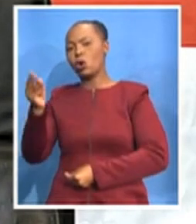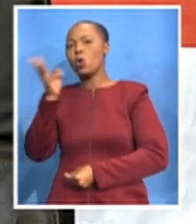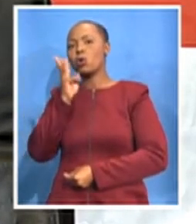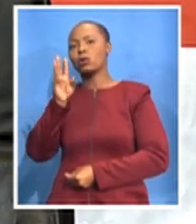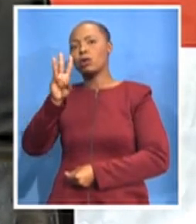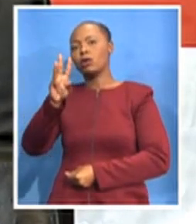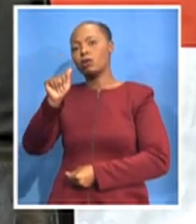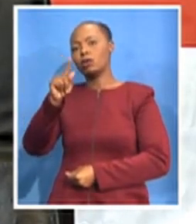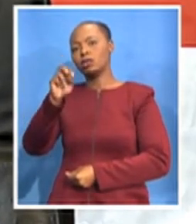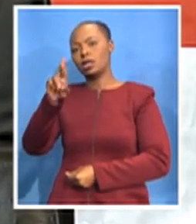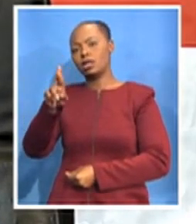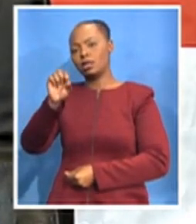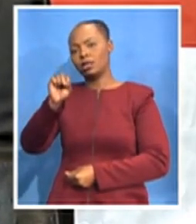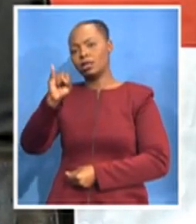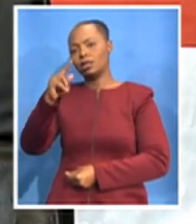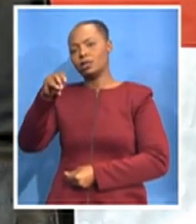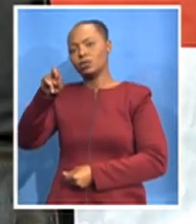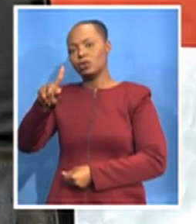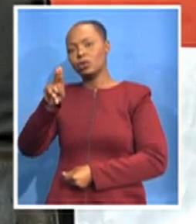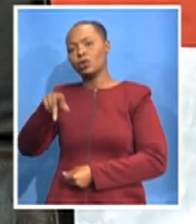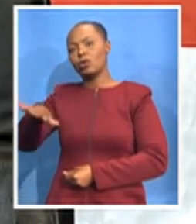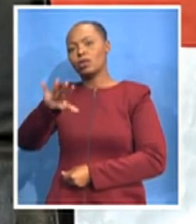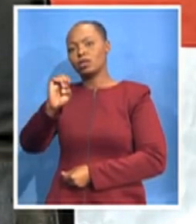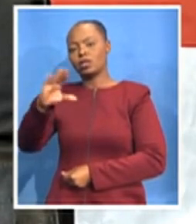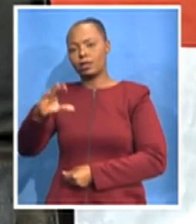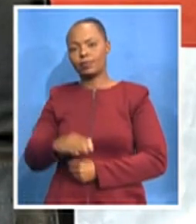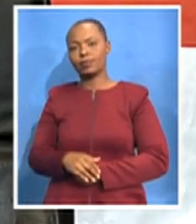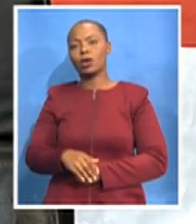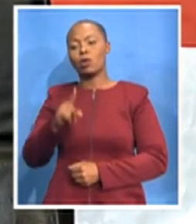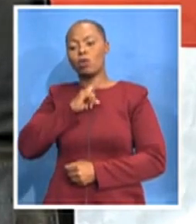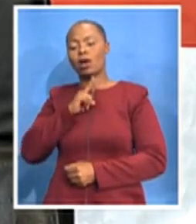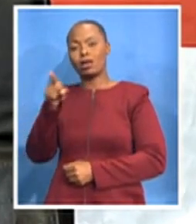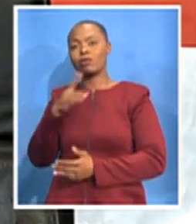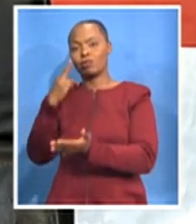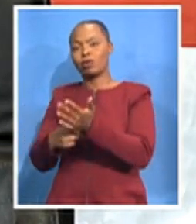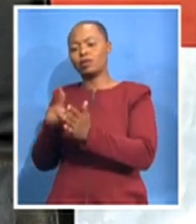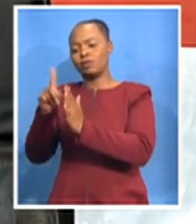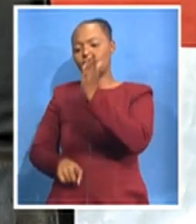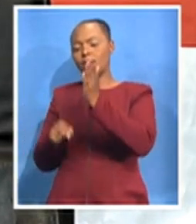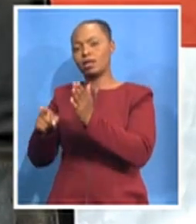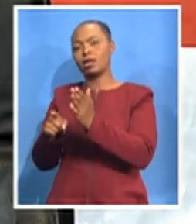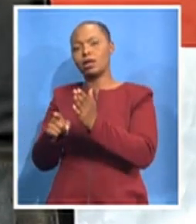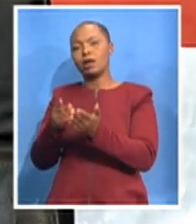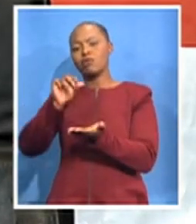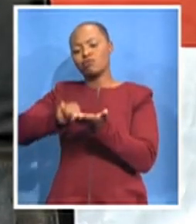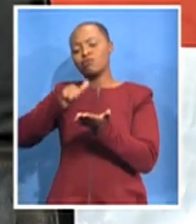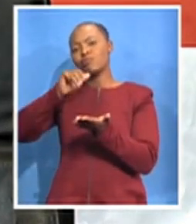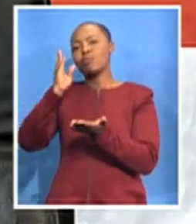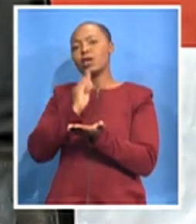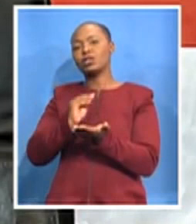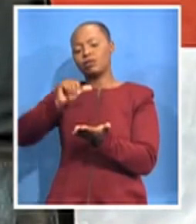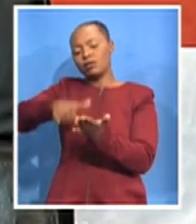Cape relating to the failure of to transmit pension fund contributions deducted from